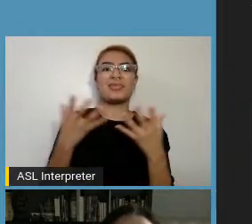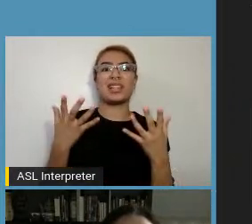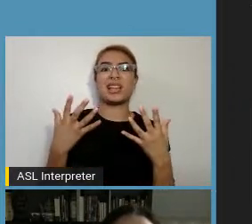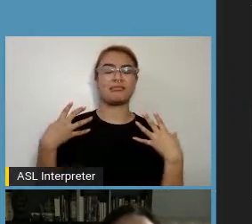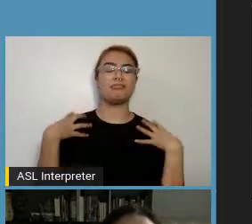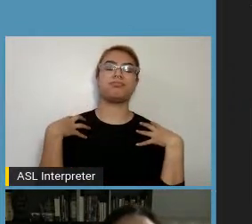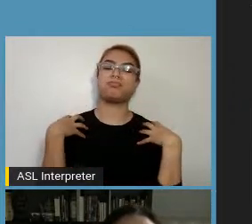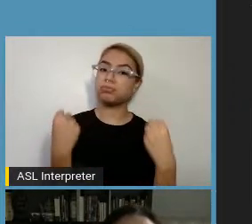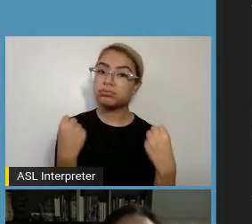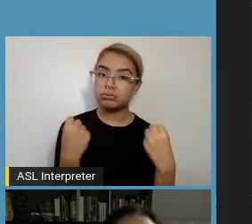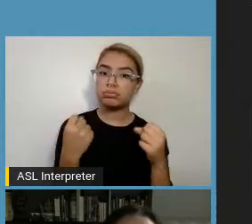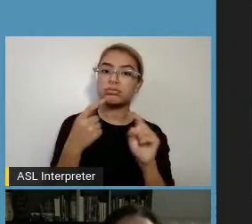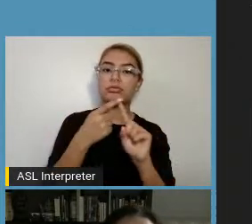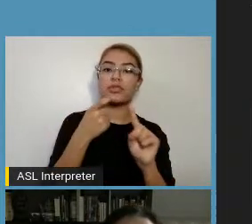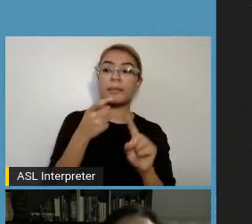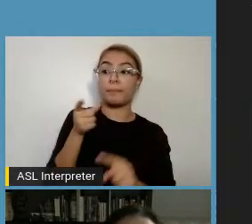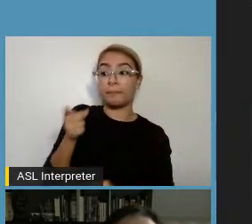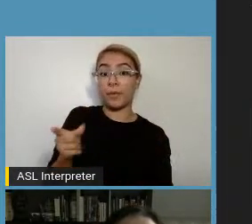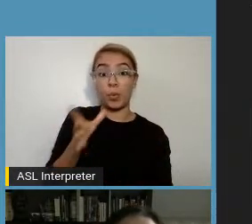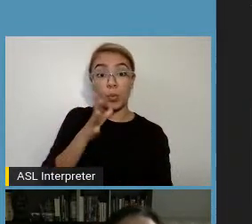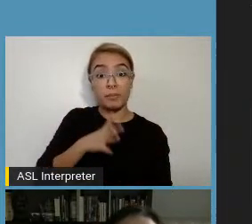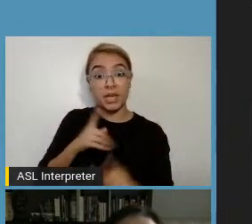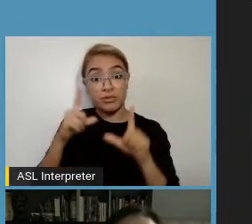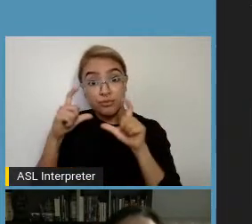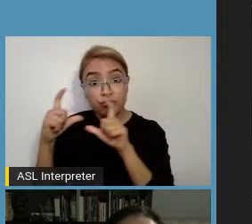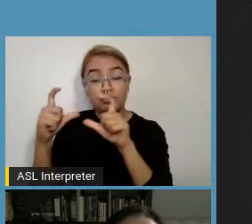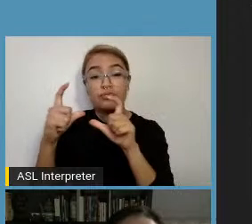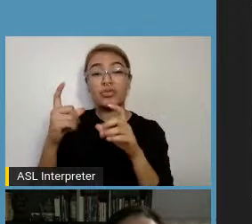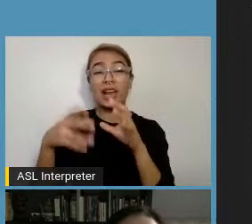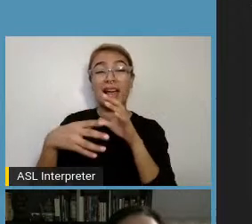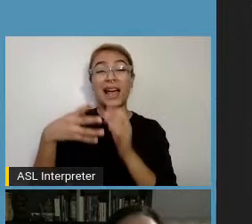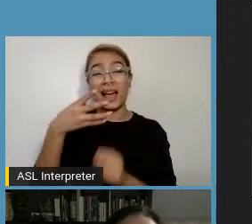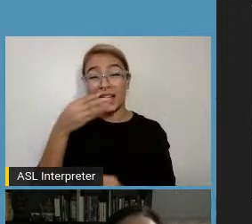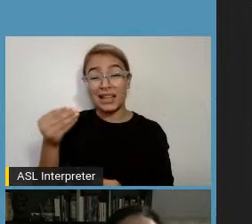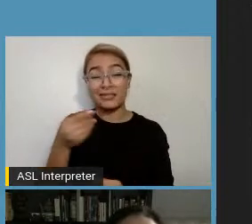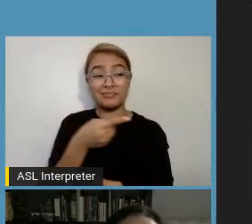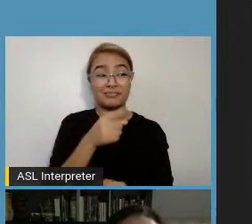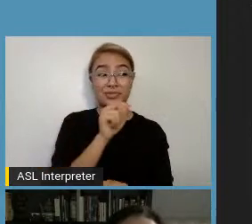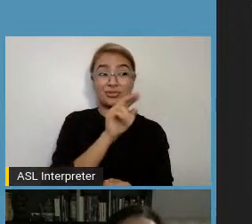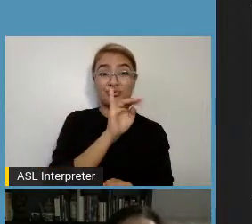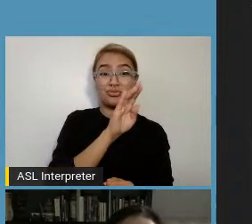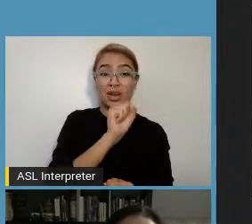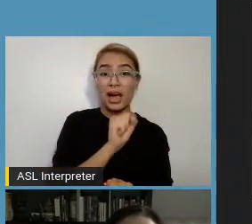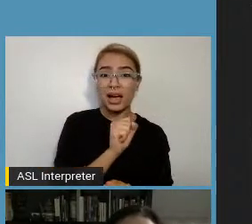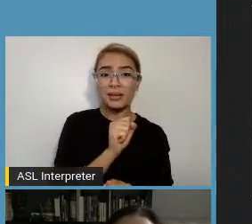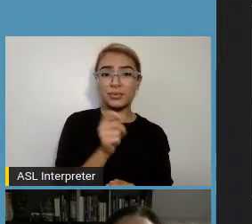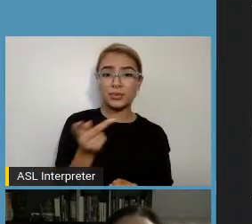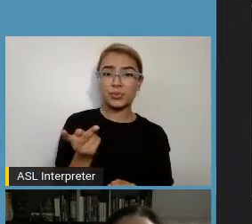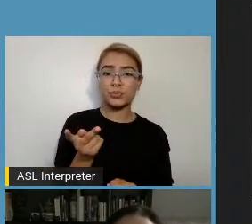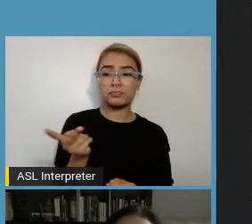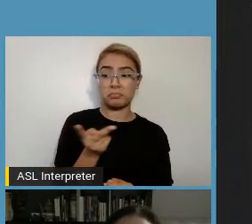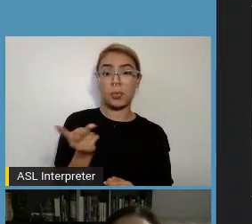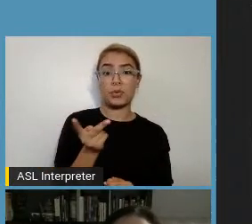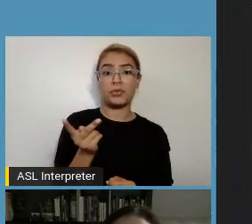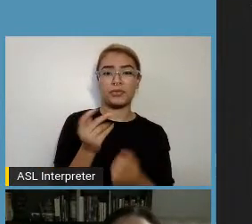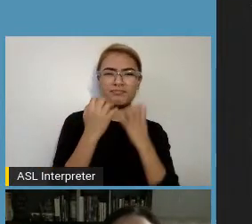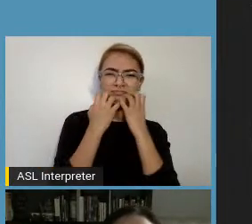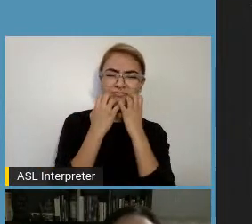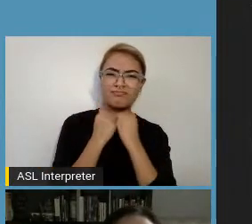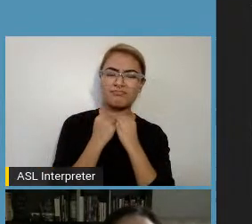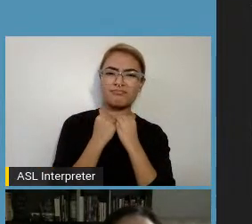just from her to do that, and as a young woman in those days, to insert herself into some of